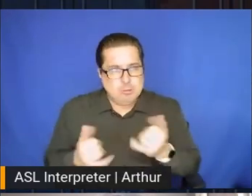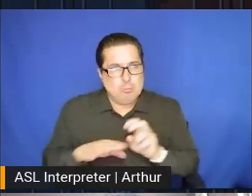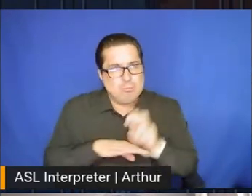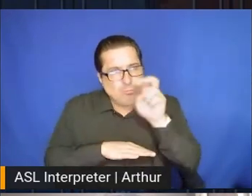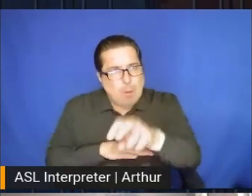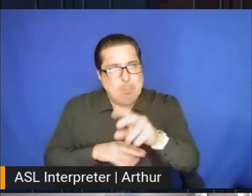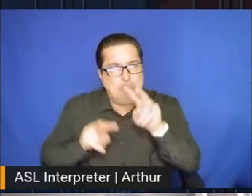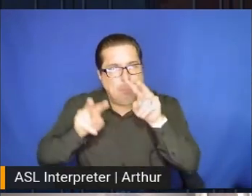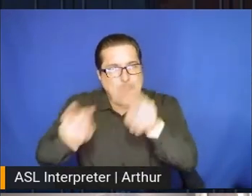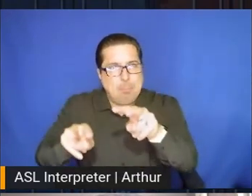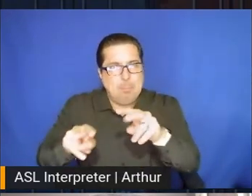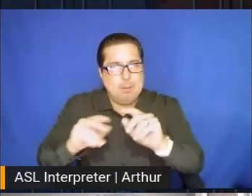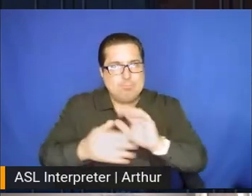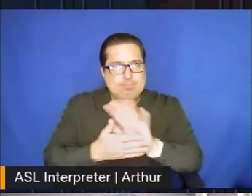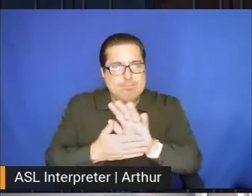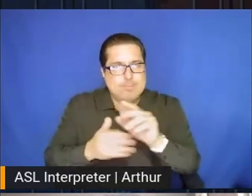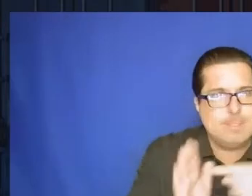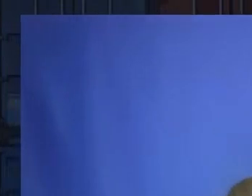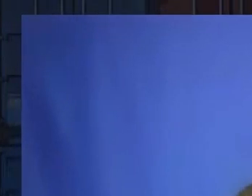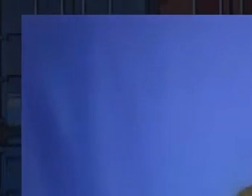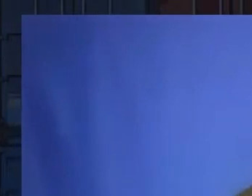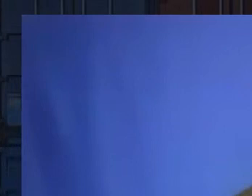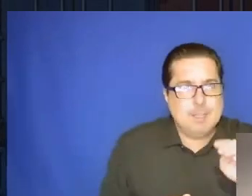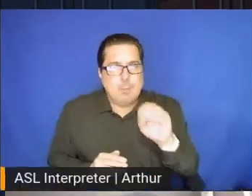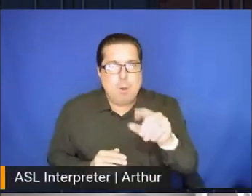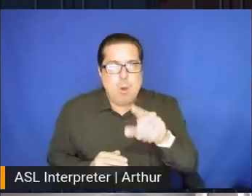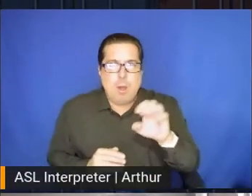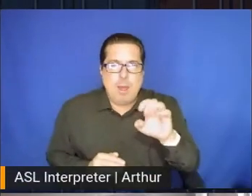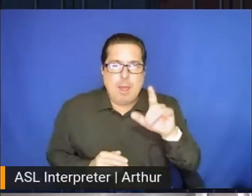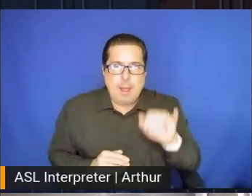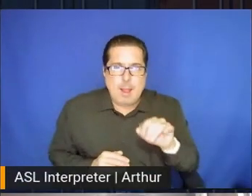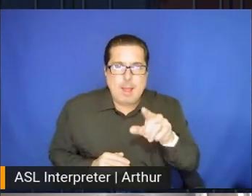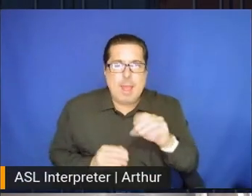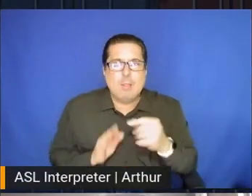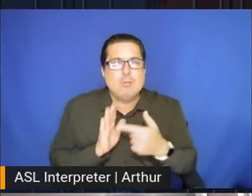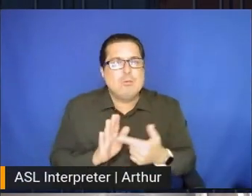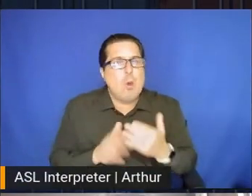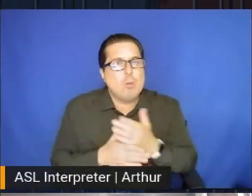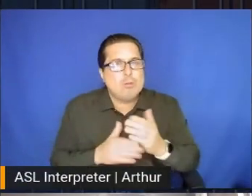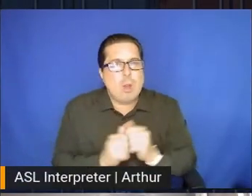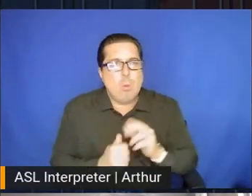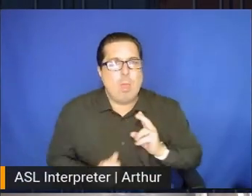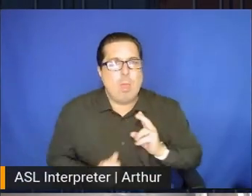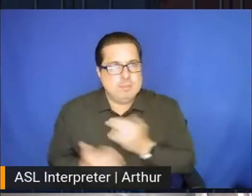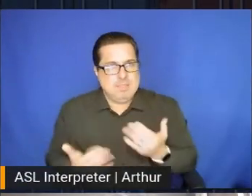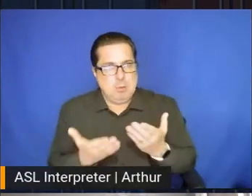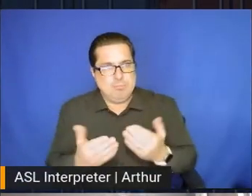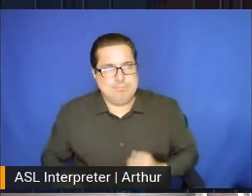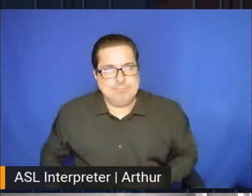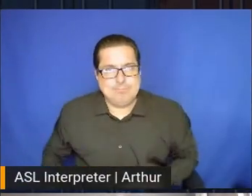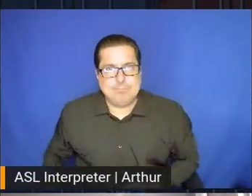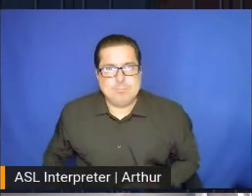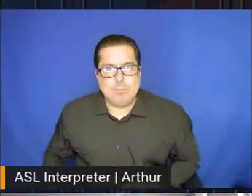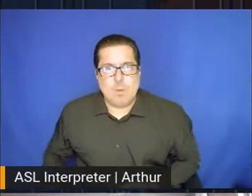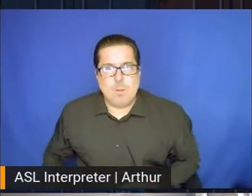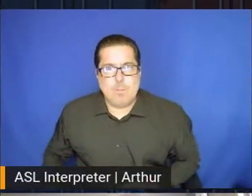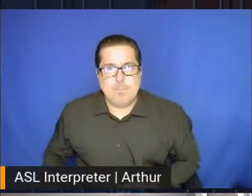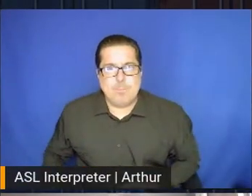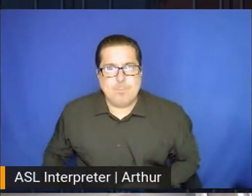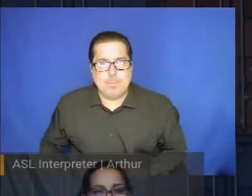demo quickly, Ellie, and see what you have for us. Yeah. You want to make that font a bit bigger